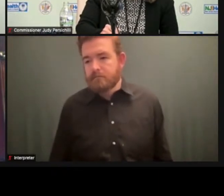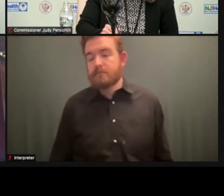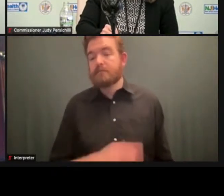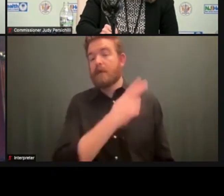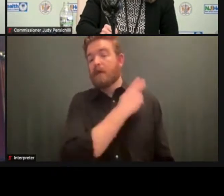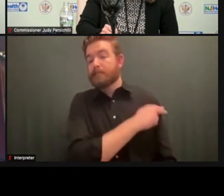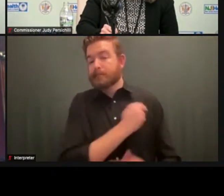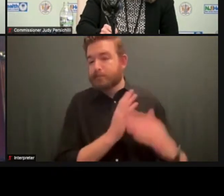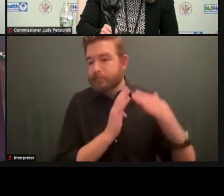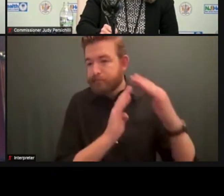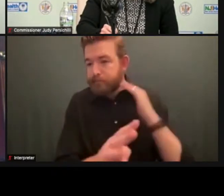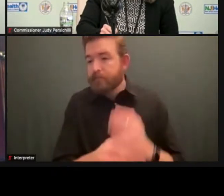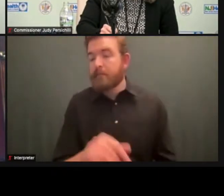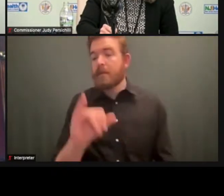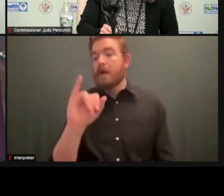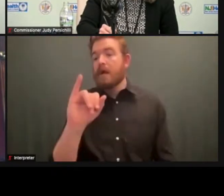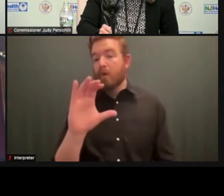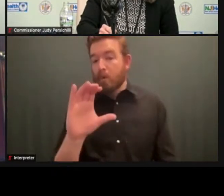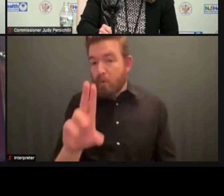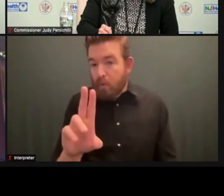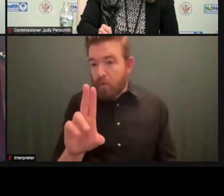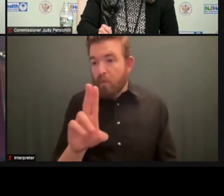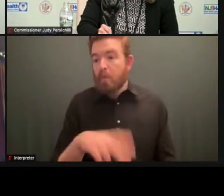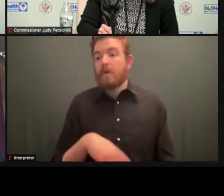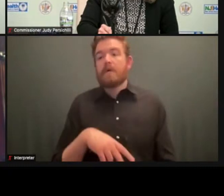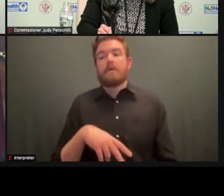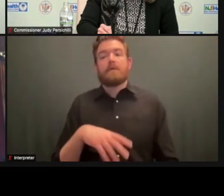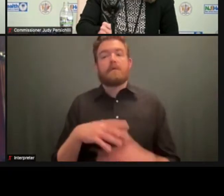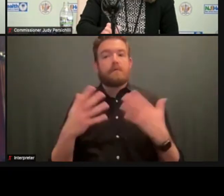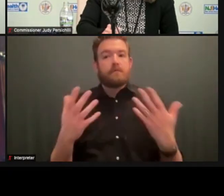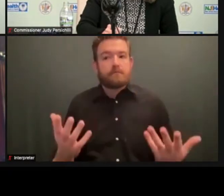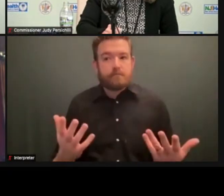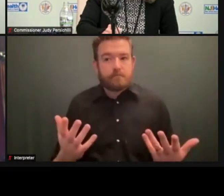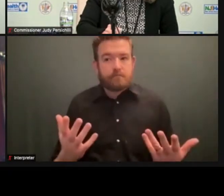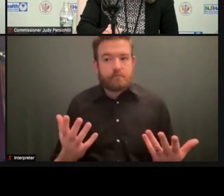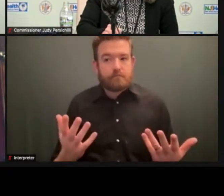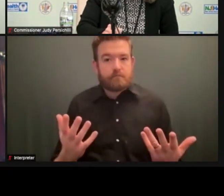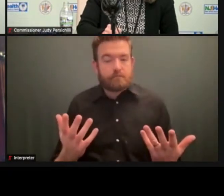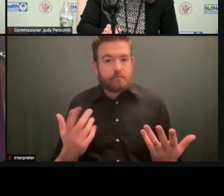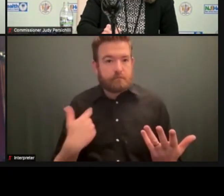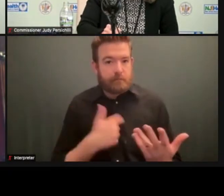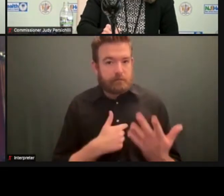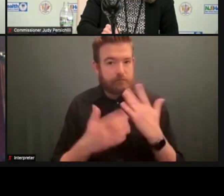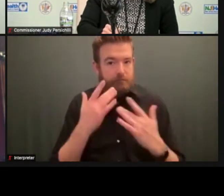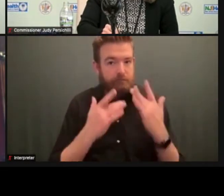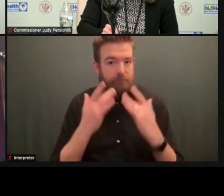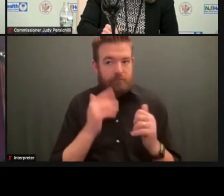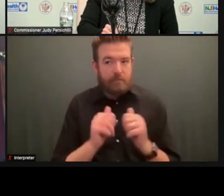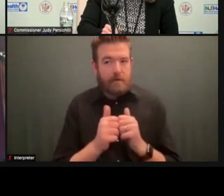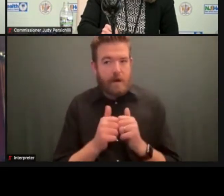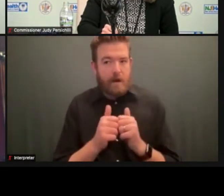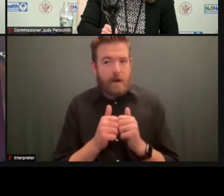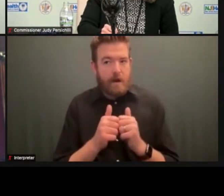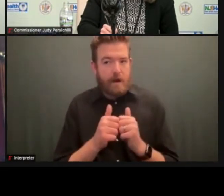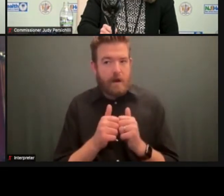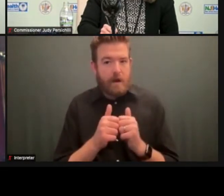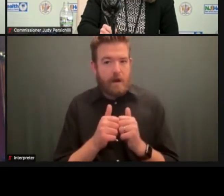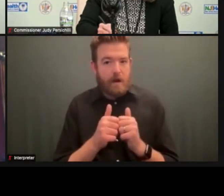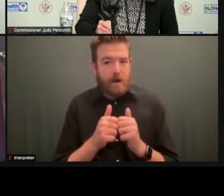there is indeed a shortage, and that something more needs to be done in terms of state